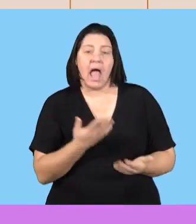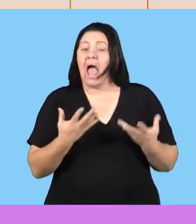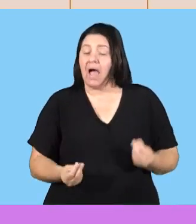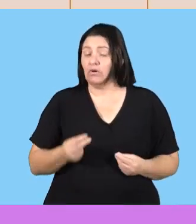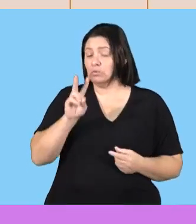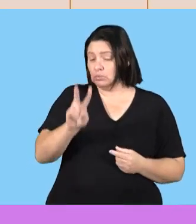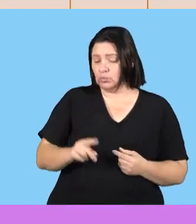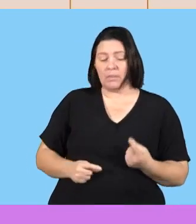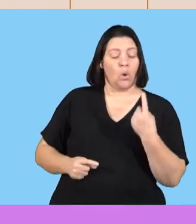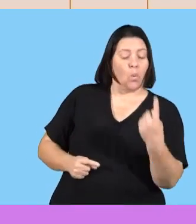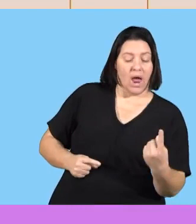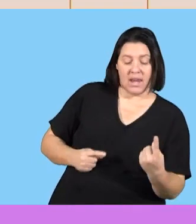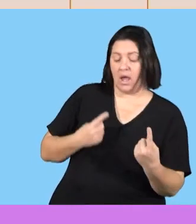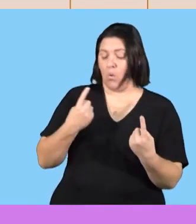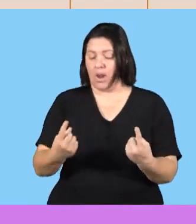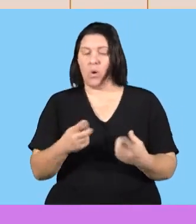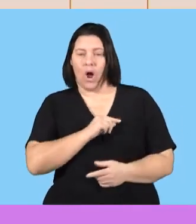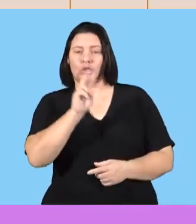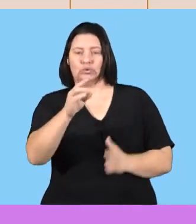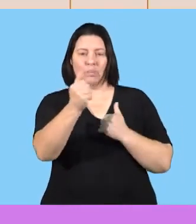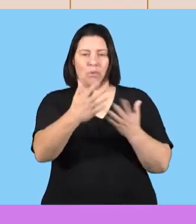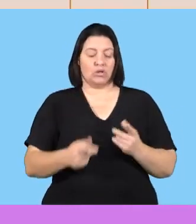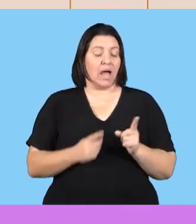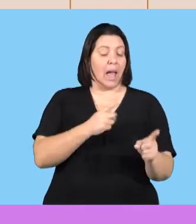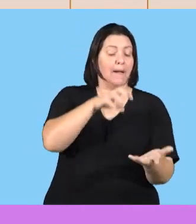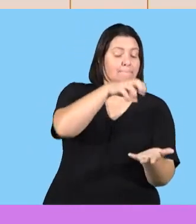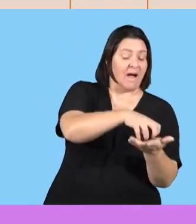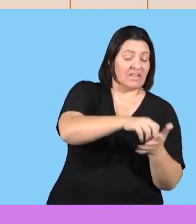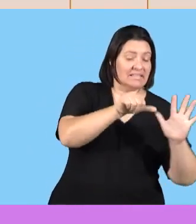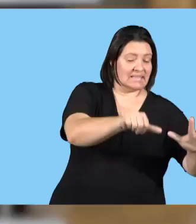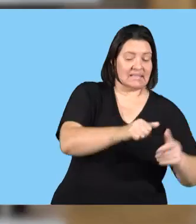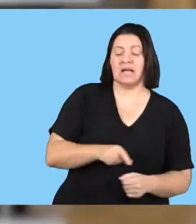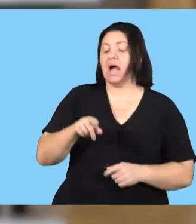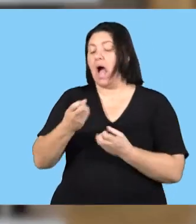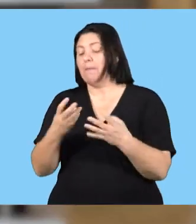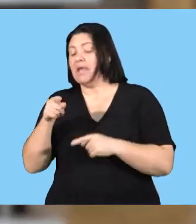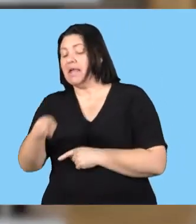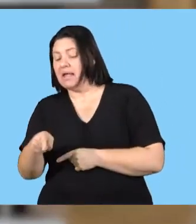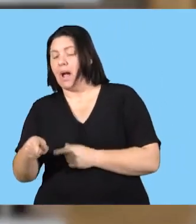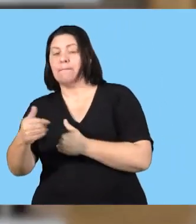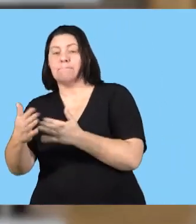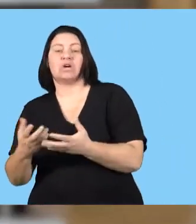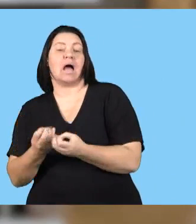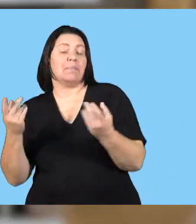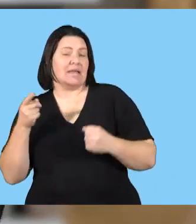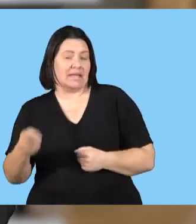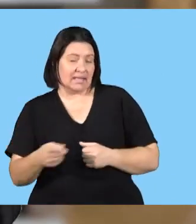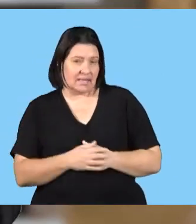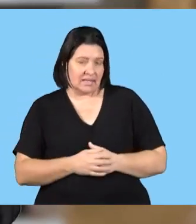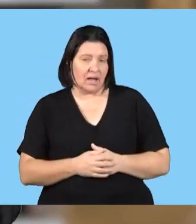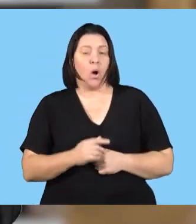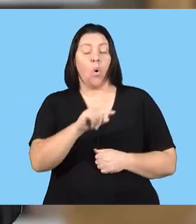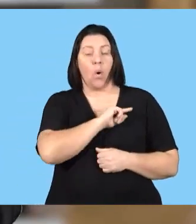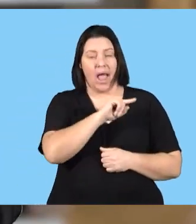2 boxes, but you know there is a number of muffins in 1 box and there's a certain number of muffins in another box.